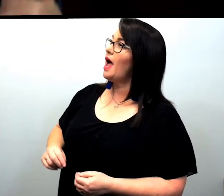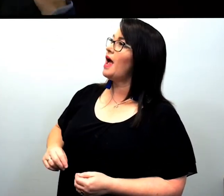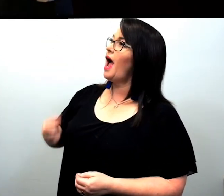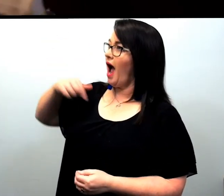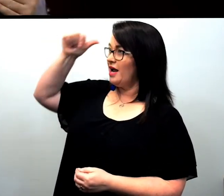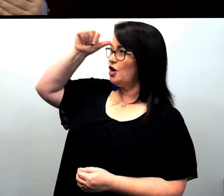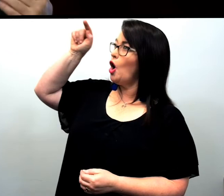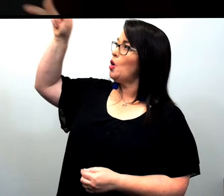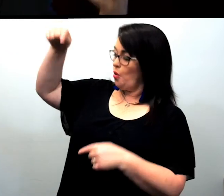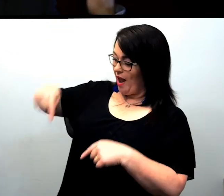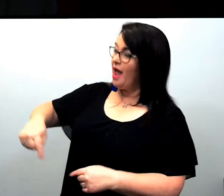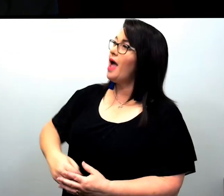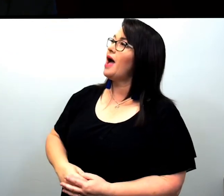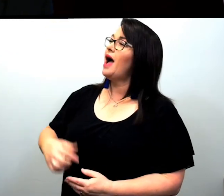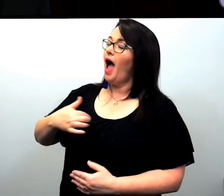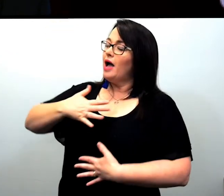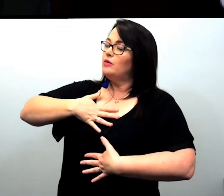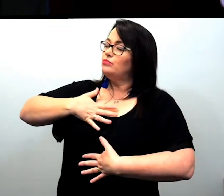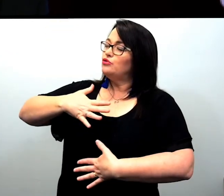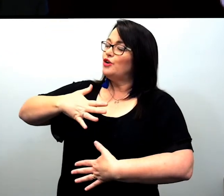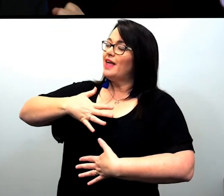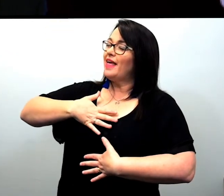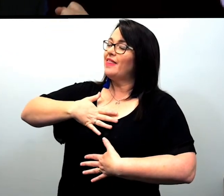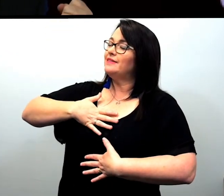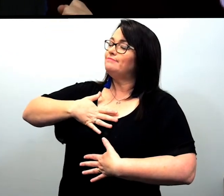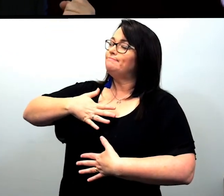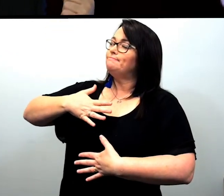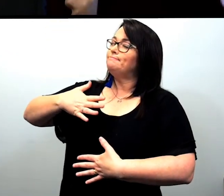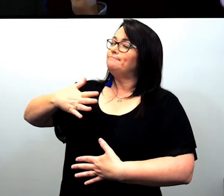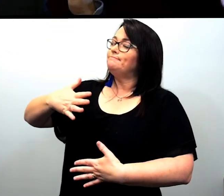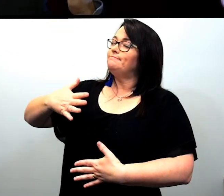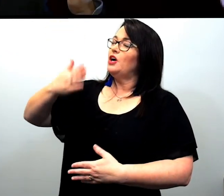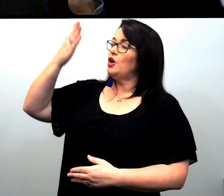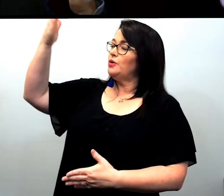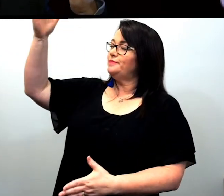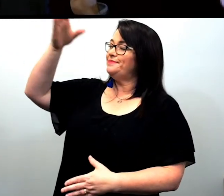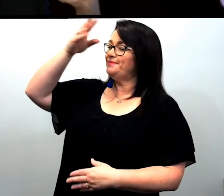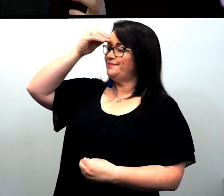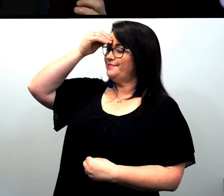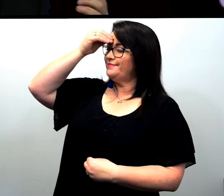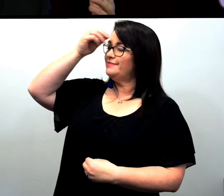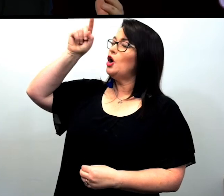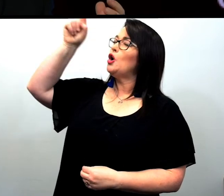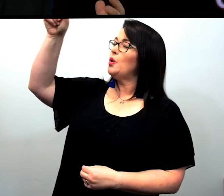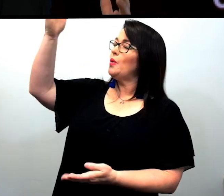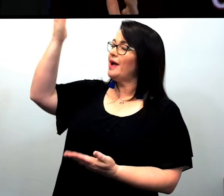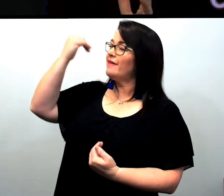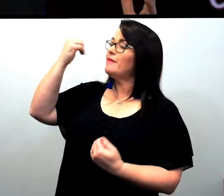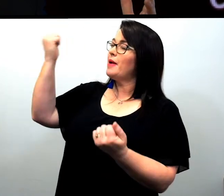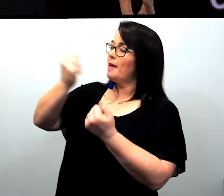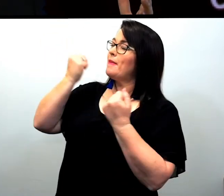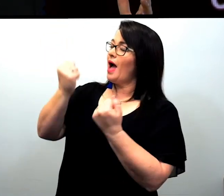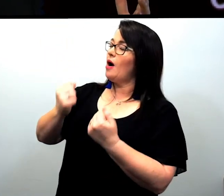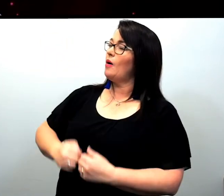Just like I have normal breath, you are the breath that I live and breathe in. You are the one who empowers me. So would you do